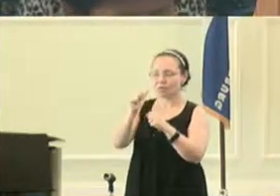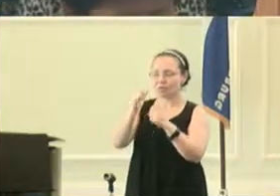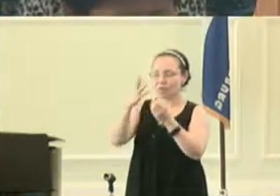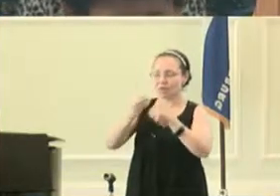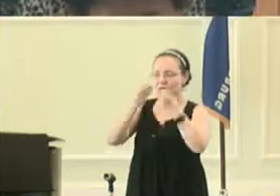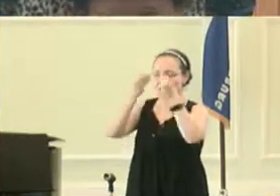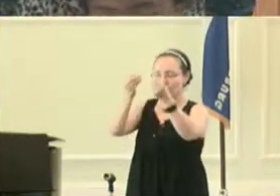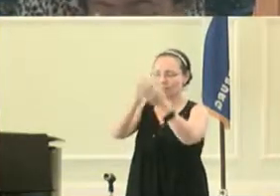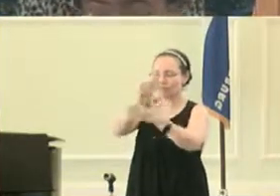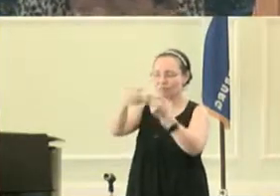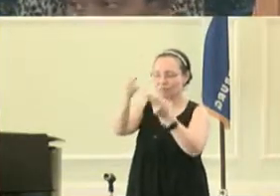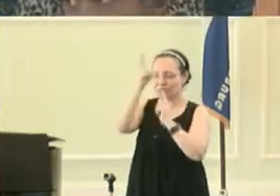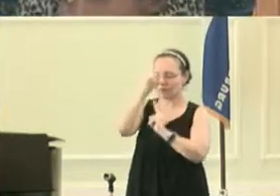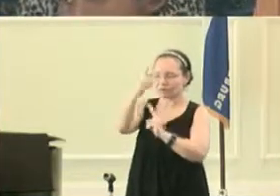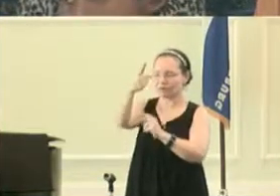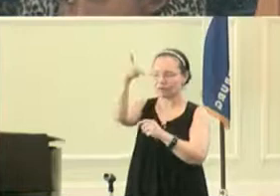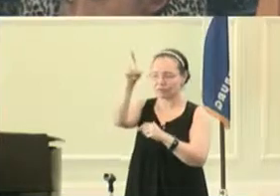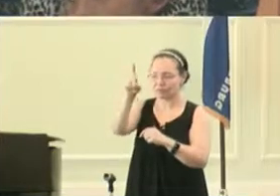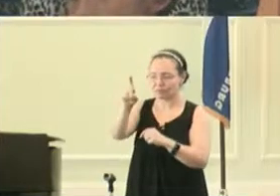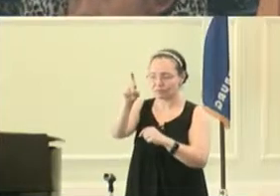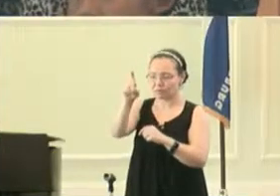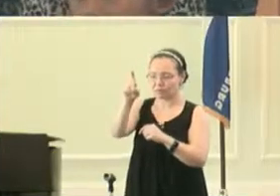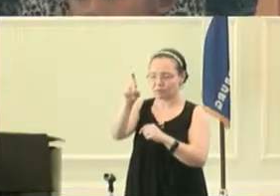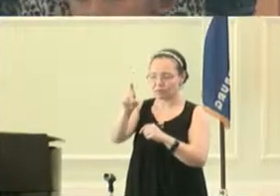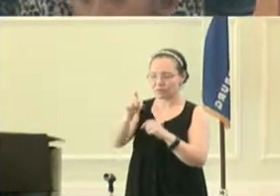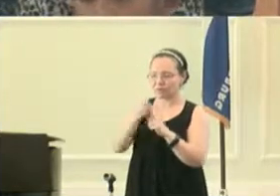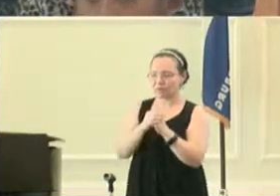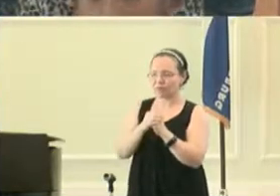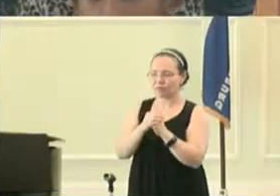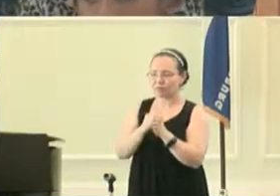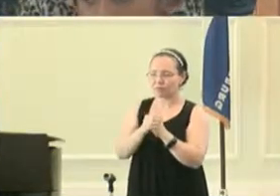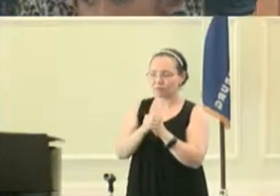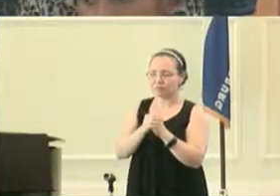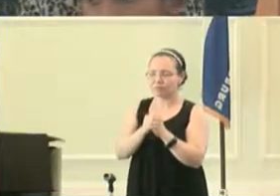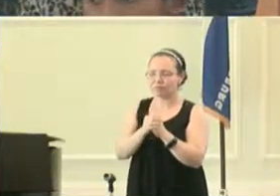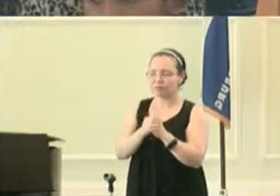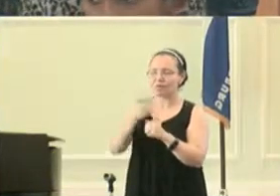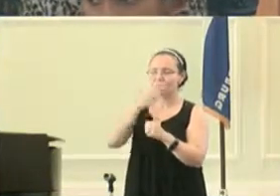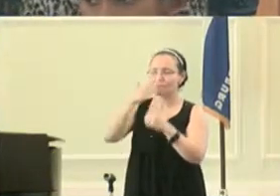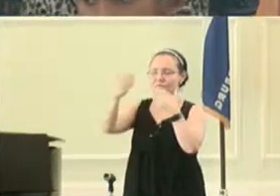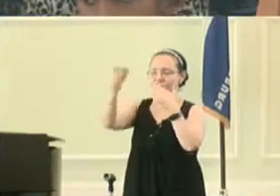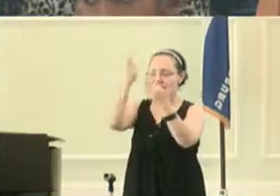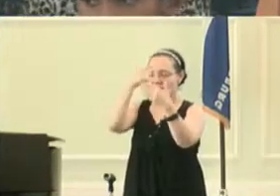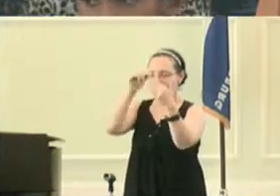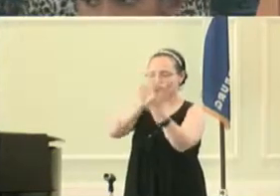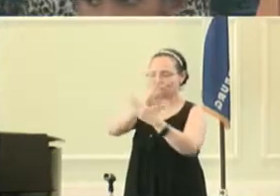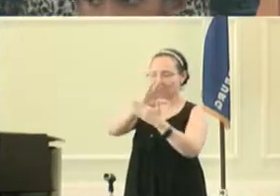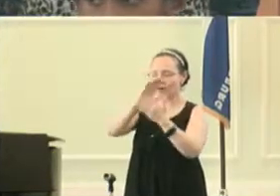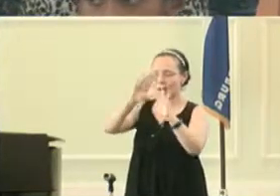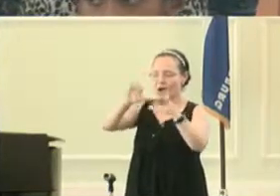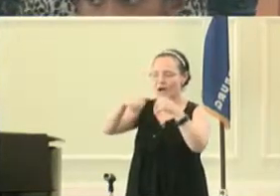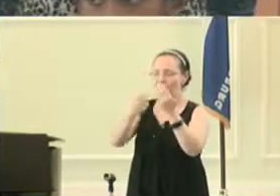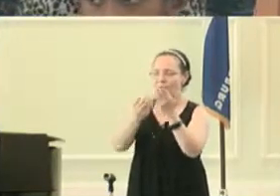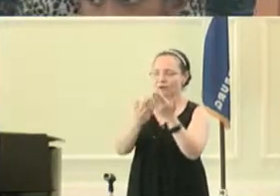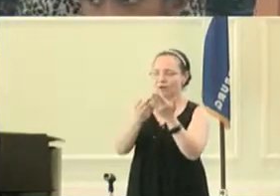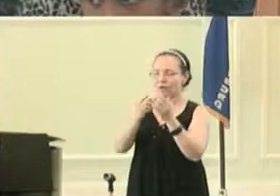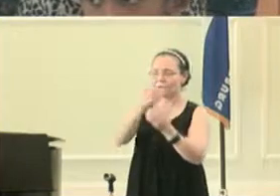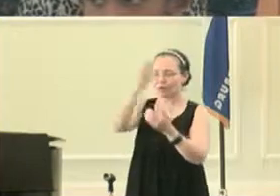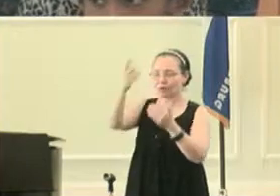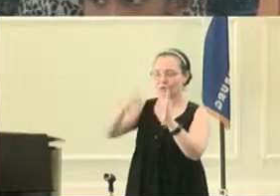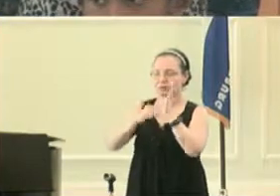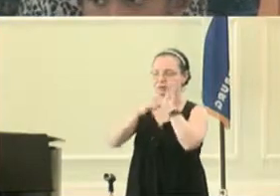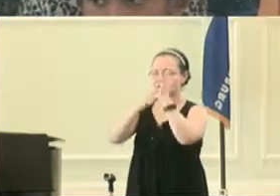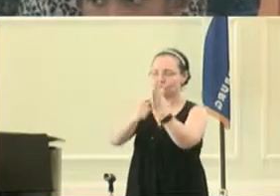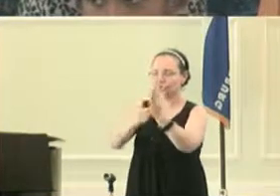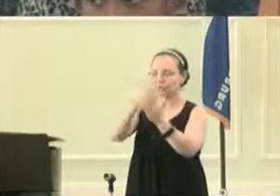deserve. Thank you for the many ways that you show your love for us and help us to show the same love to